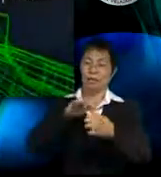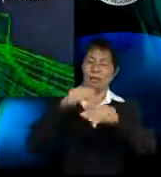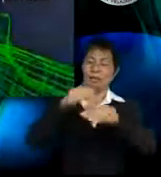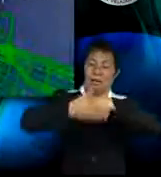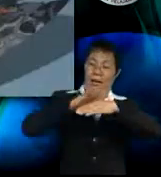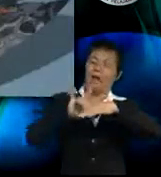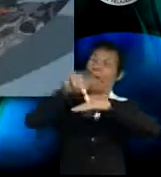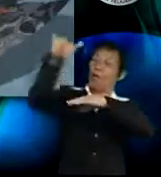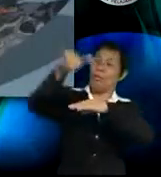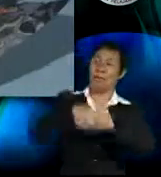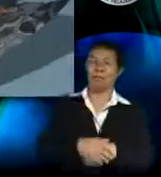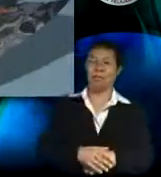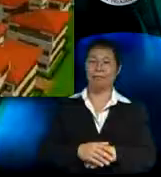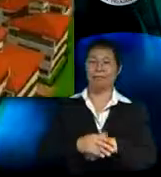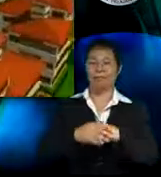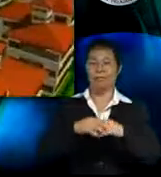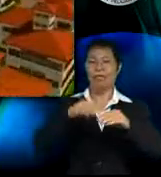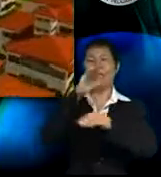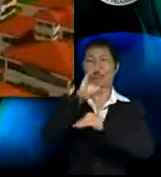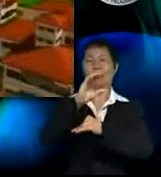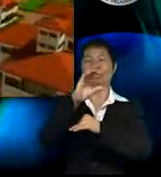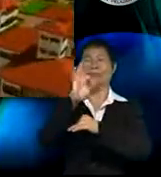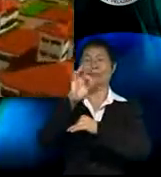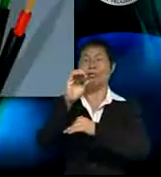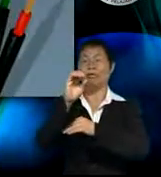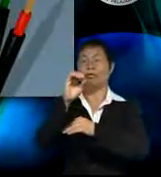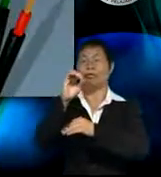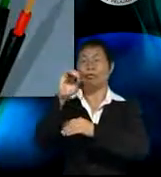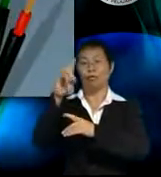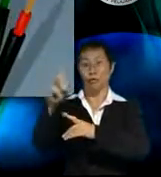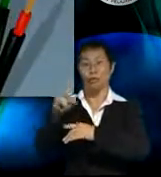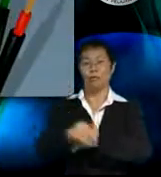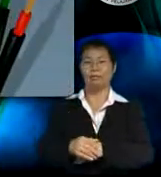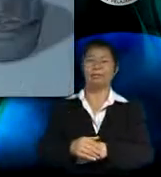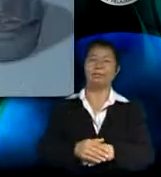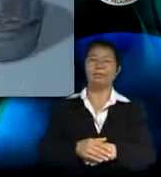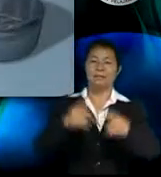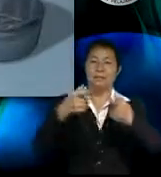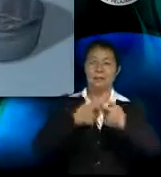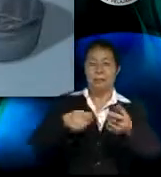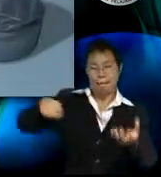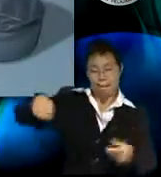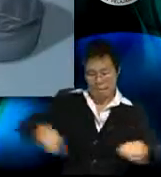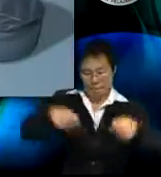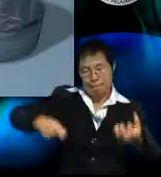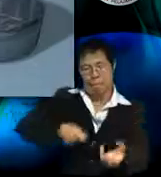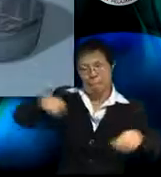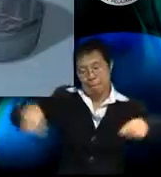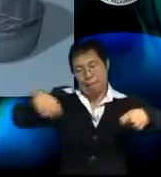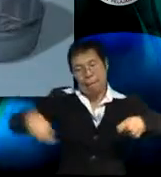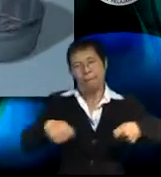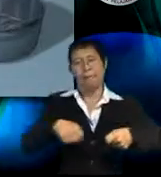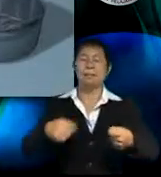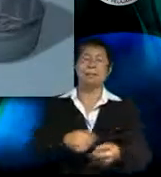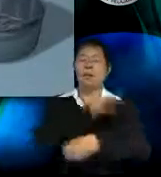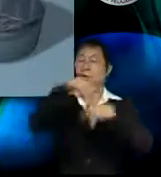aeroplanes, foil, window frames, electricity cables, and pans are all made